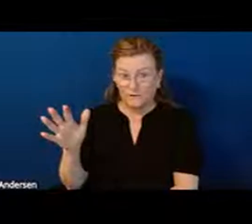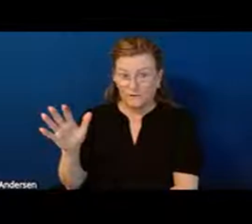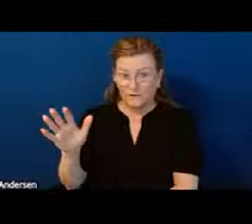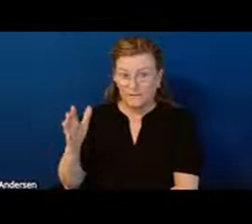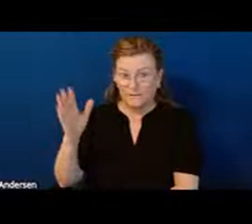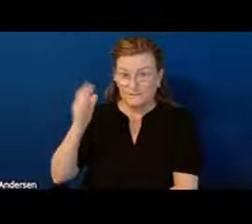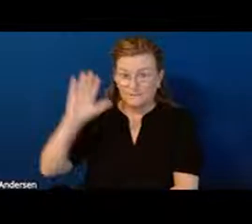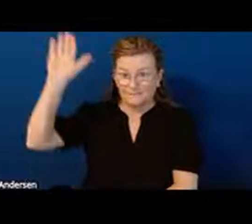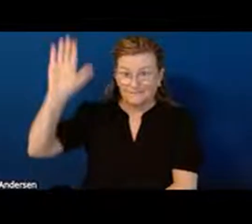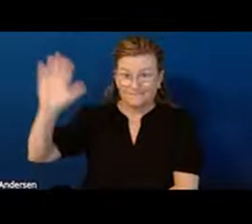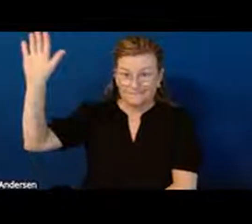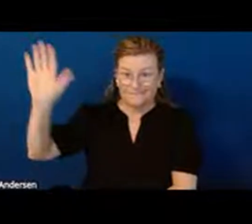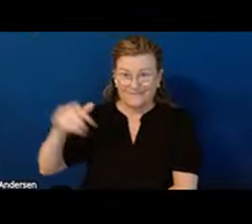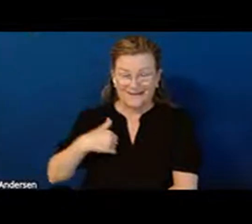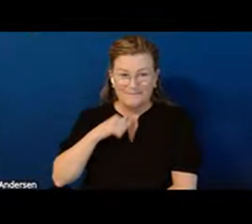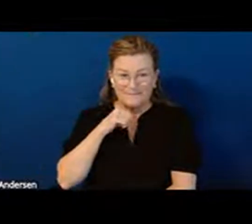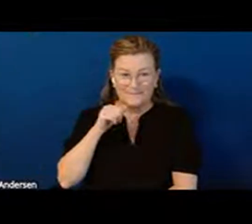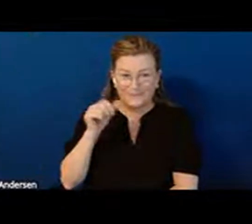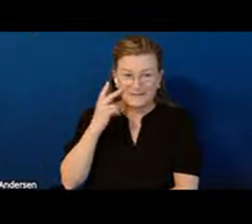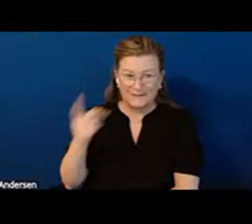call out because I'm not seeing you.